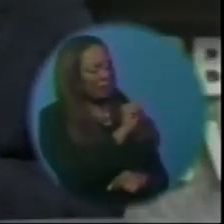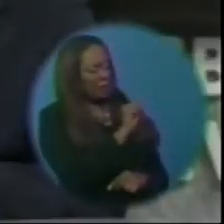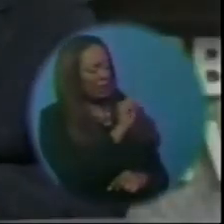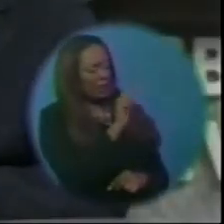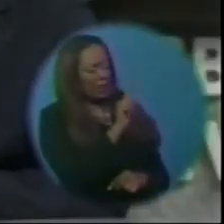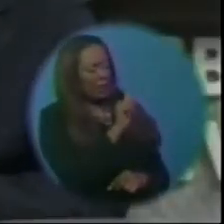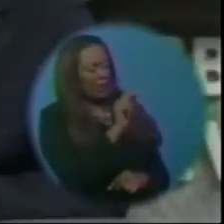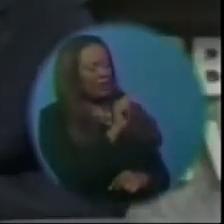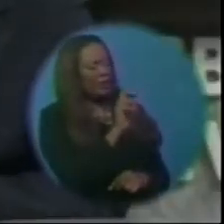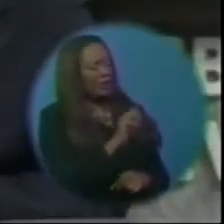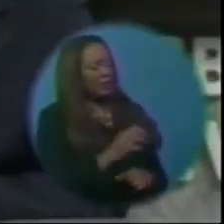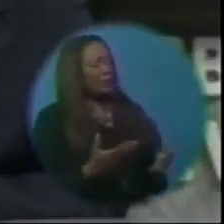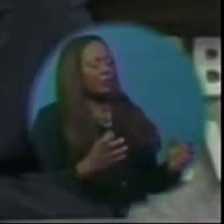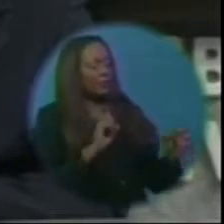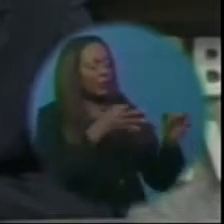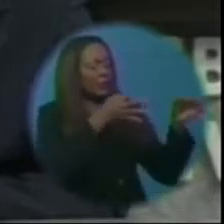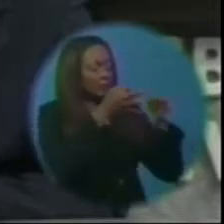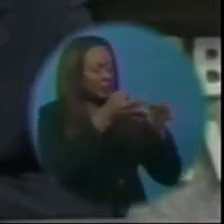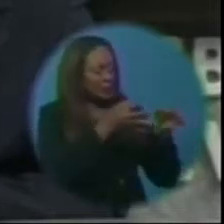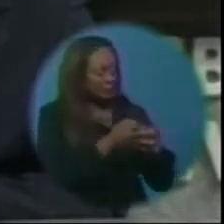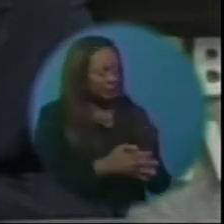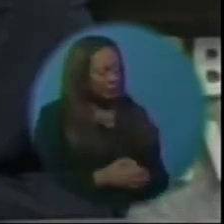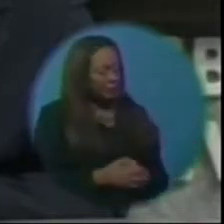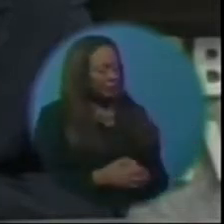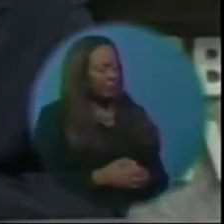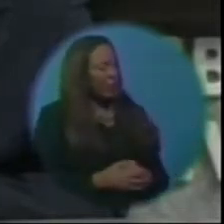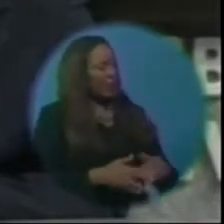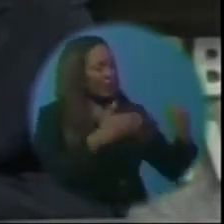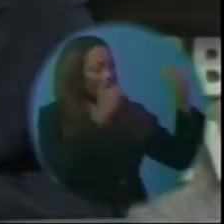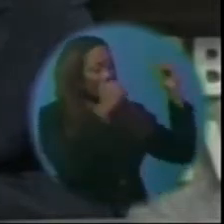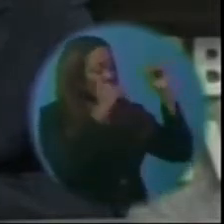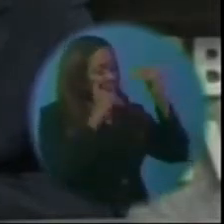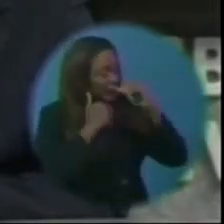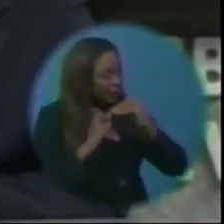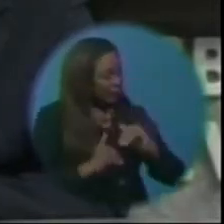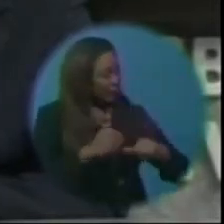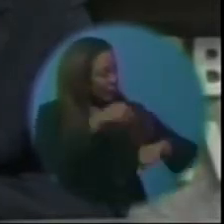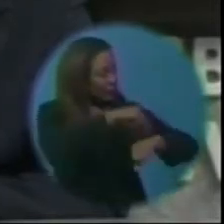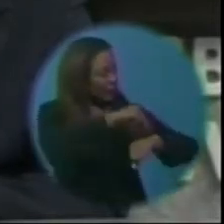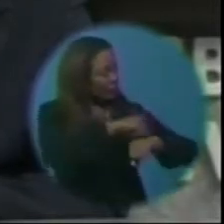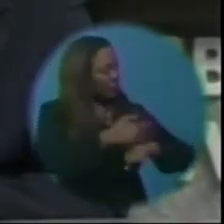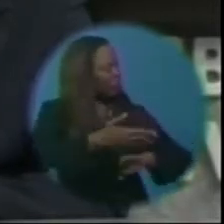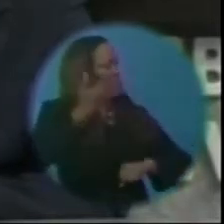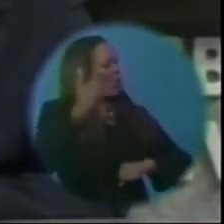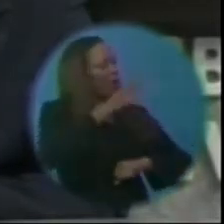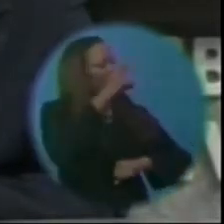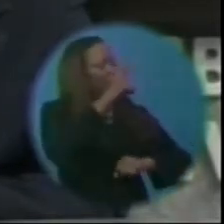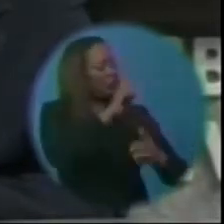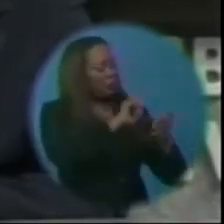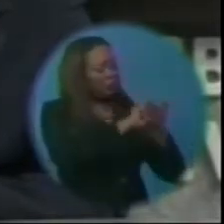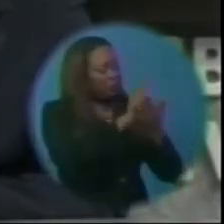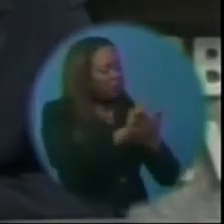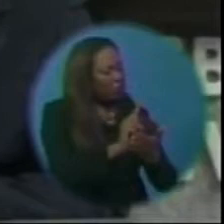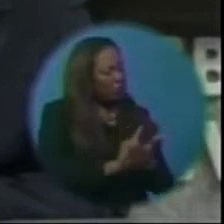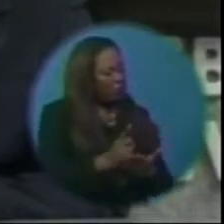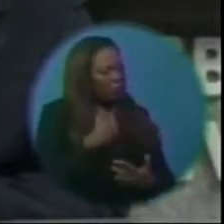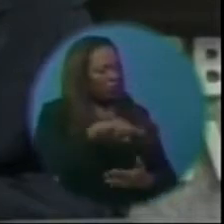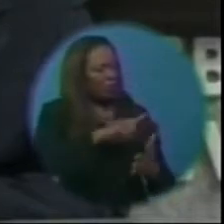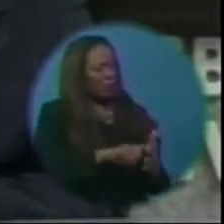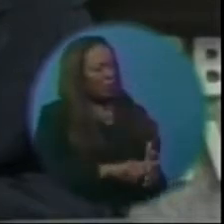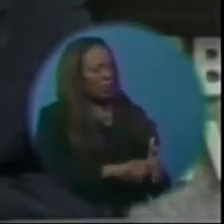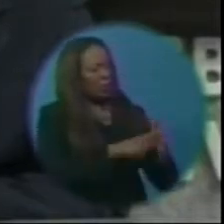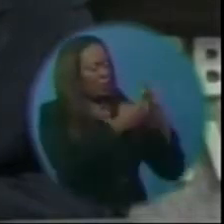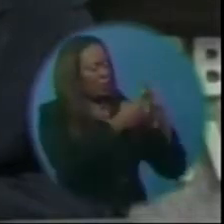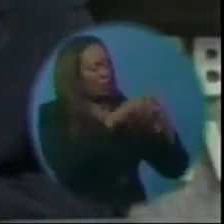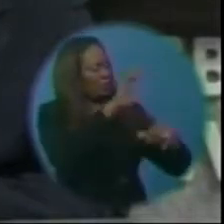of a limited time window as we see it. So over the last several weeks, we have been implementing a number of